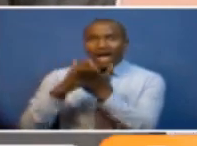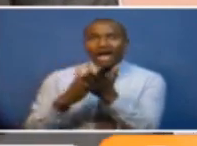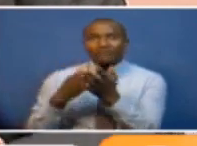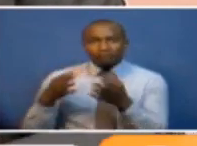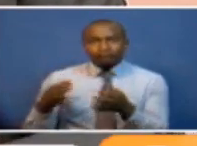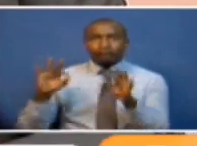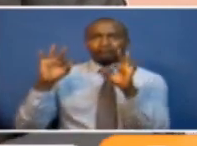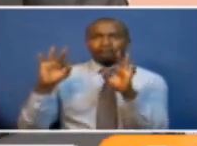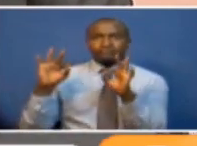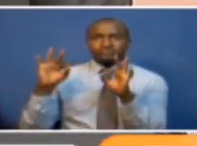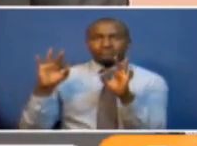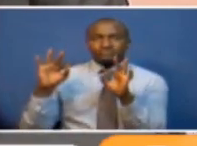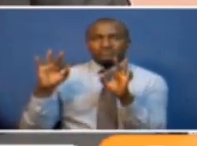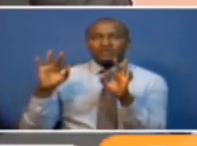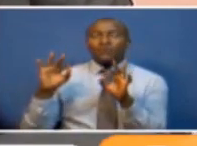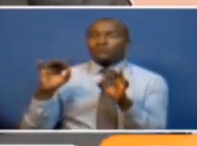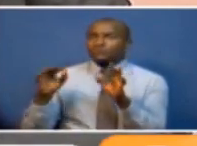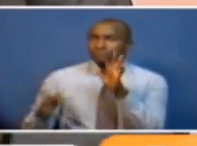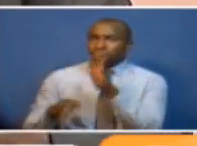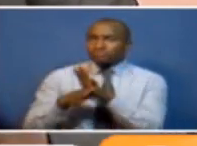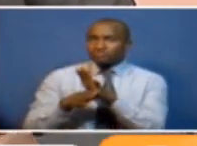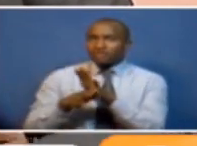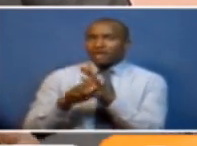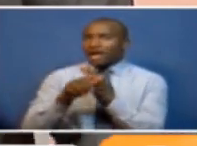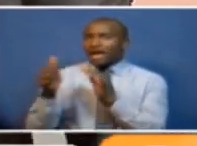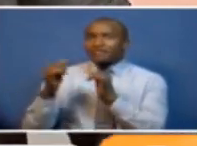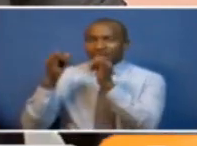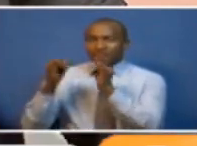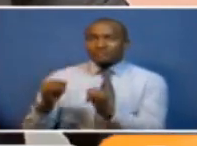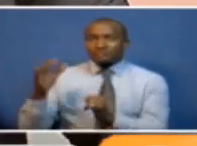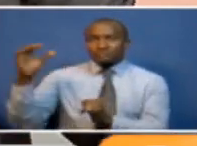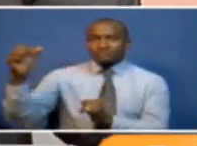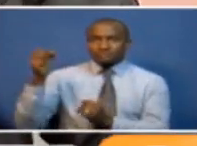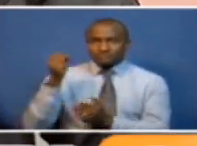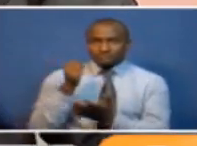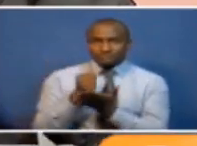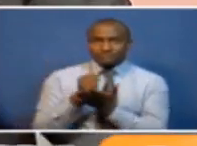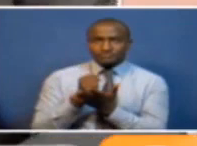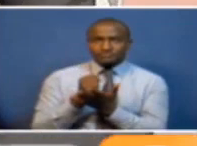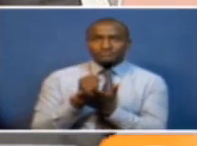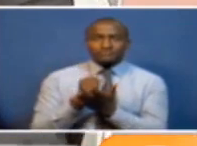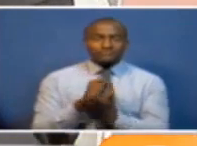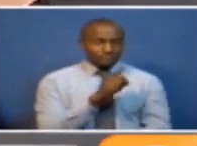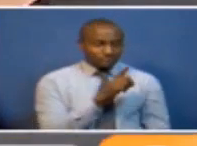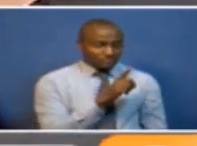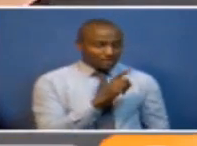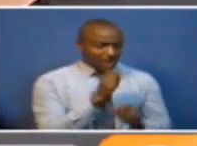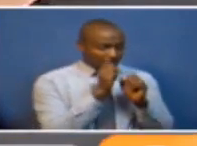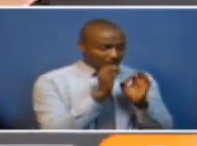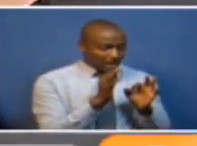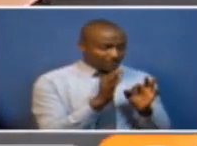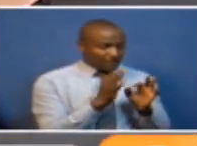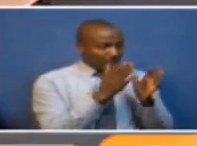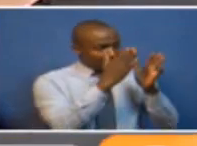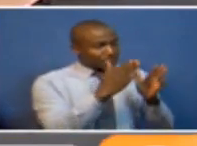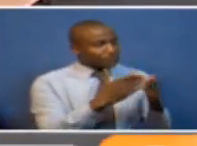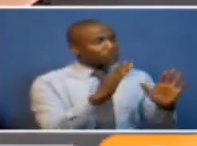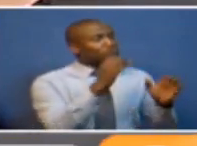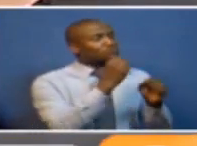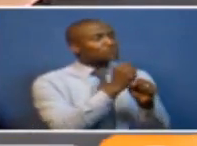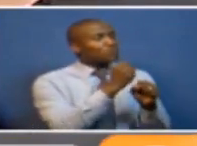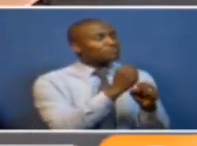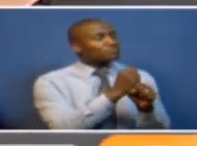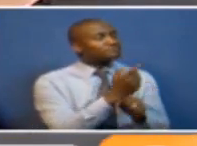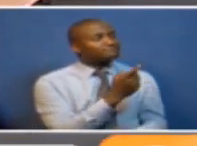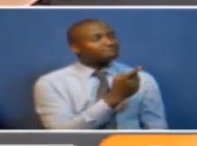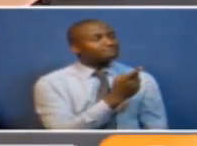the contractor and get another contractor, a process that of bottom line, engineer, do you think someone should lose their job? Should heads roll in this